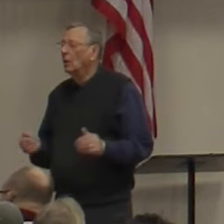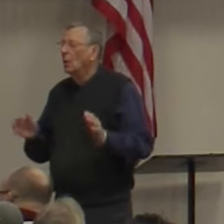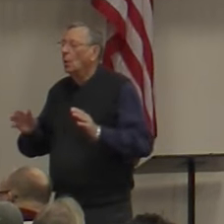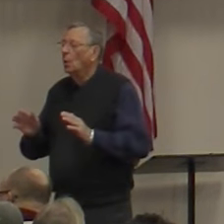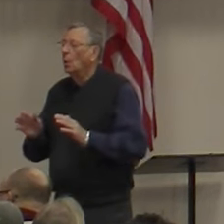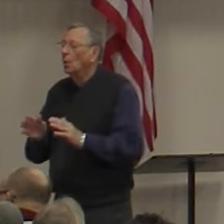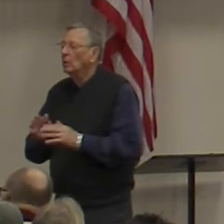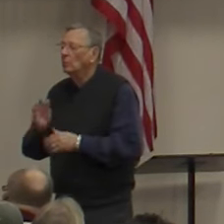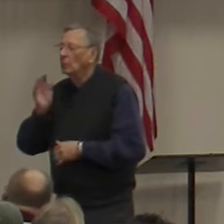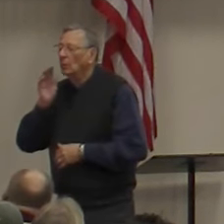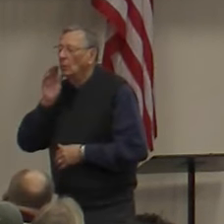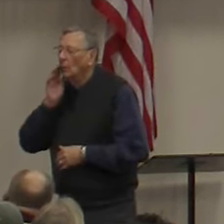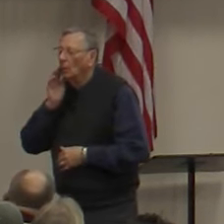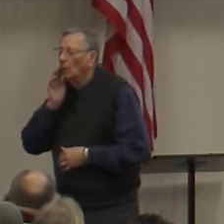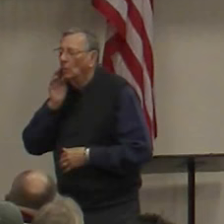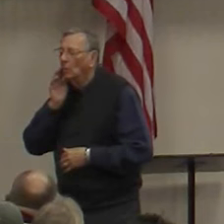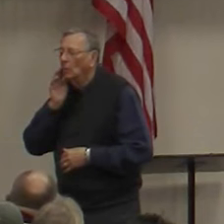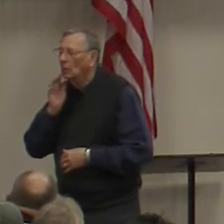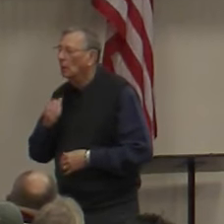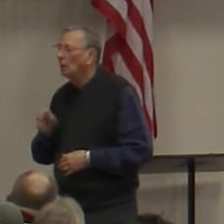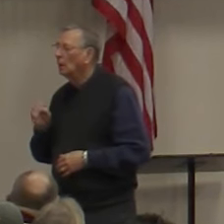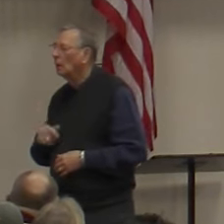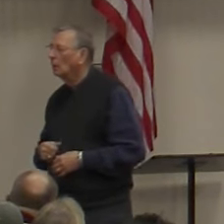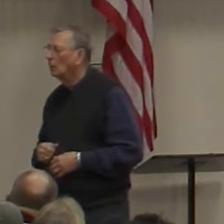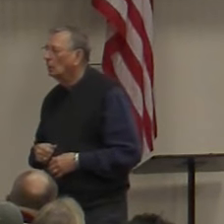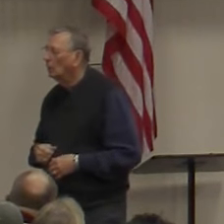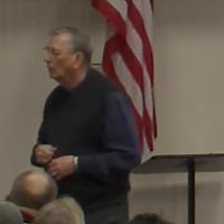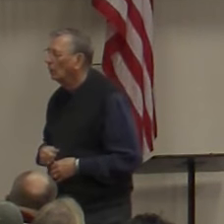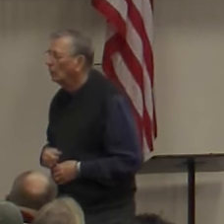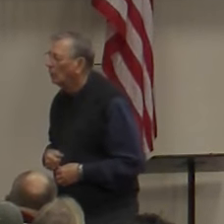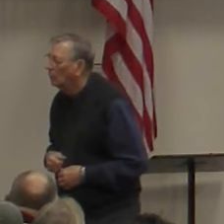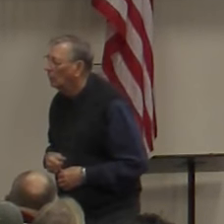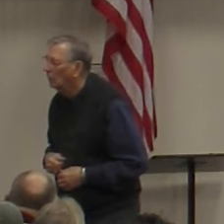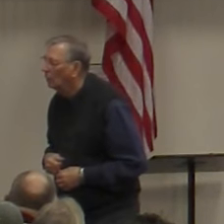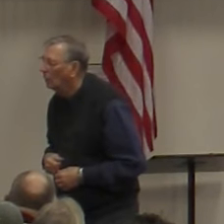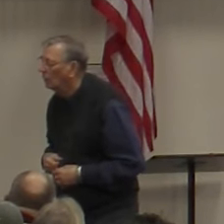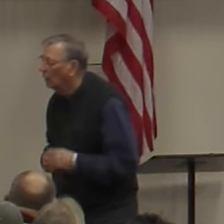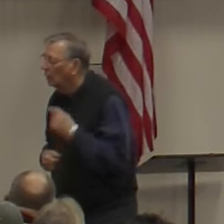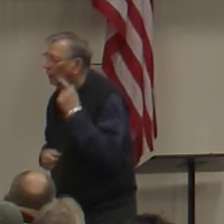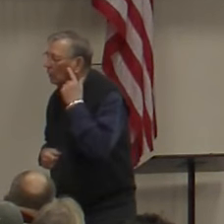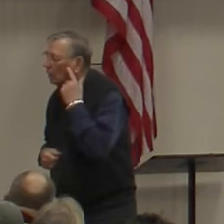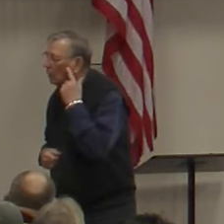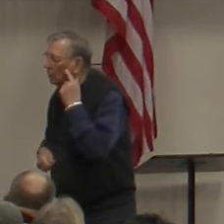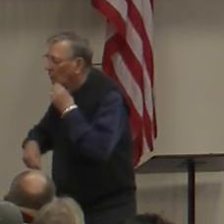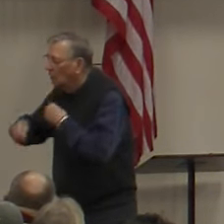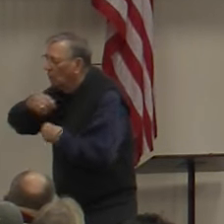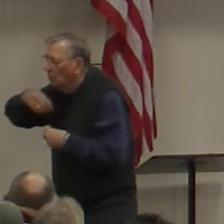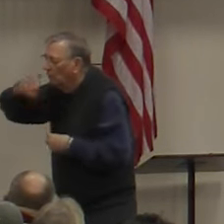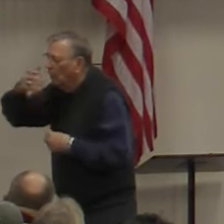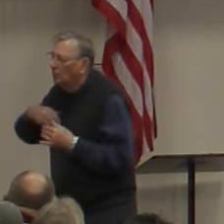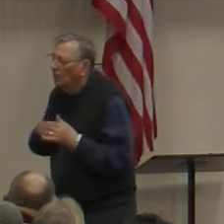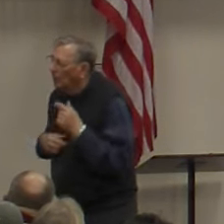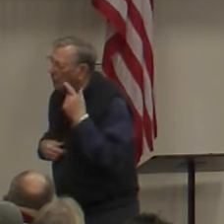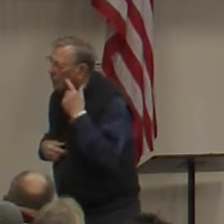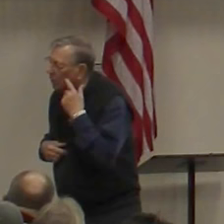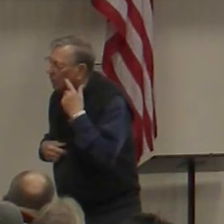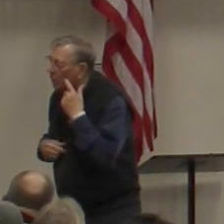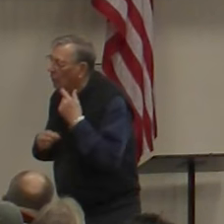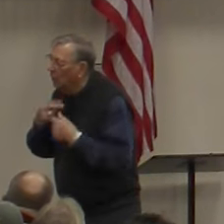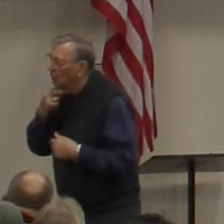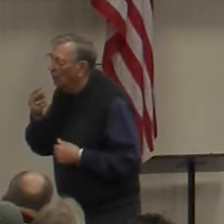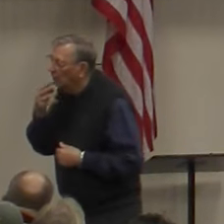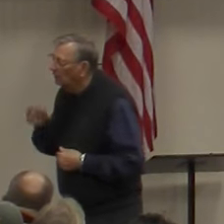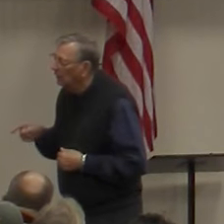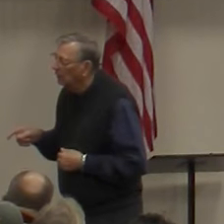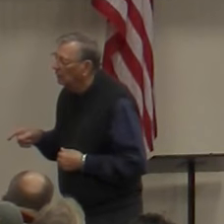whisper. And when Elijah heard it, he wrapped his face in his cloak and went out and stood at the entrance of the cave. And behold, there came a voice to him